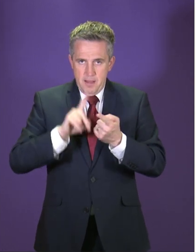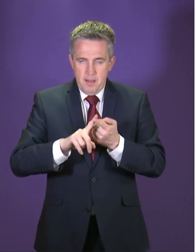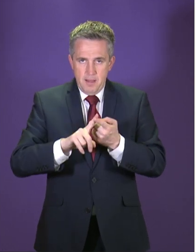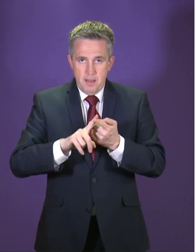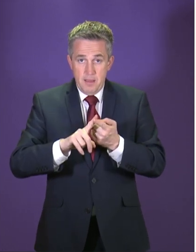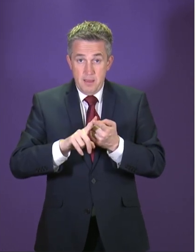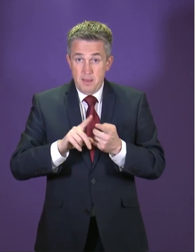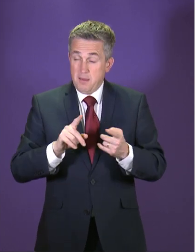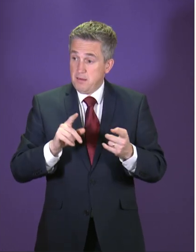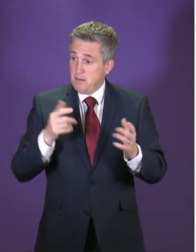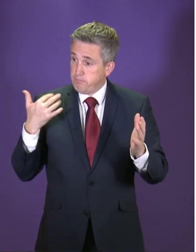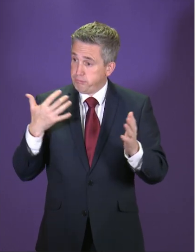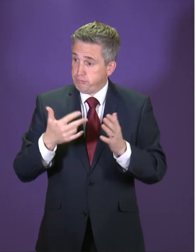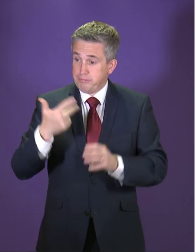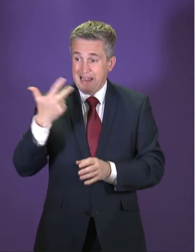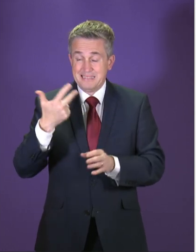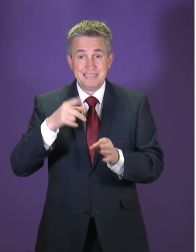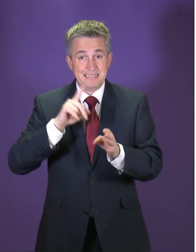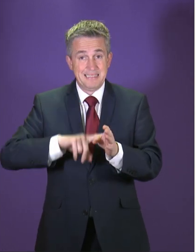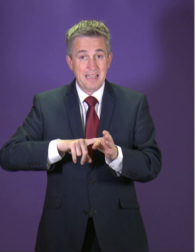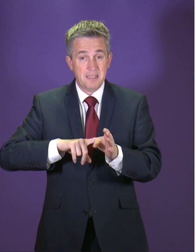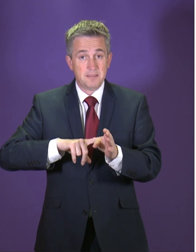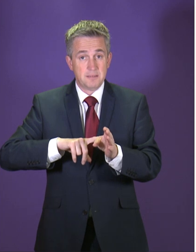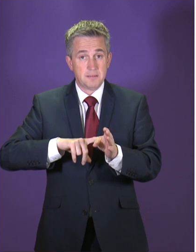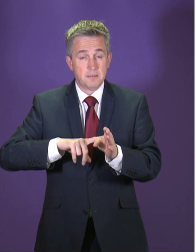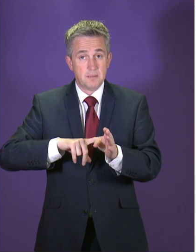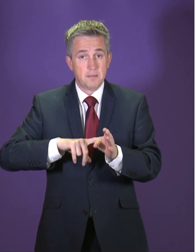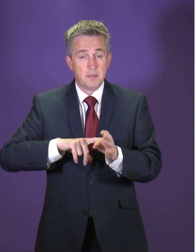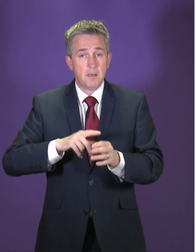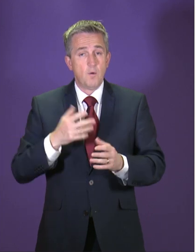after 18 years, I have in my repertory